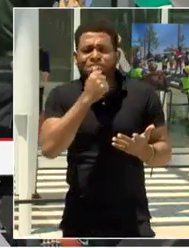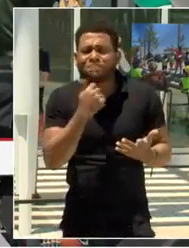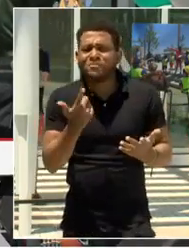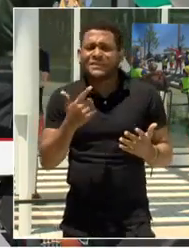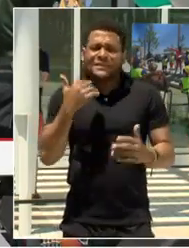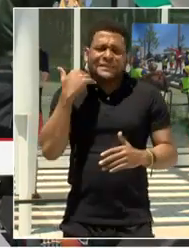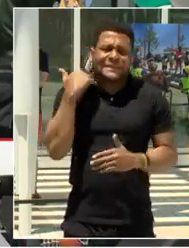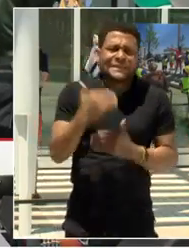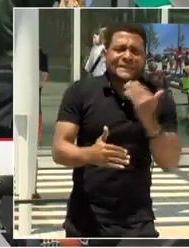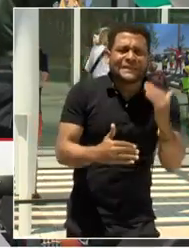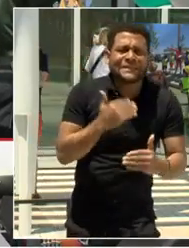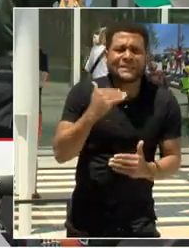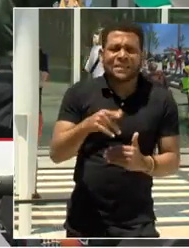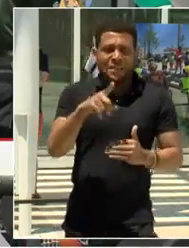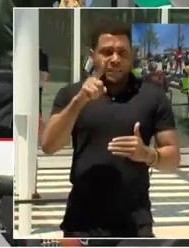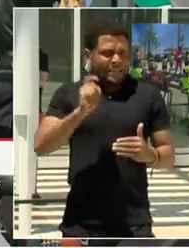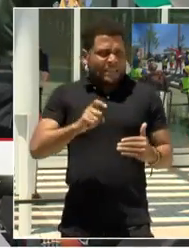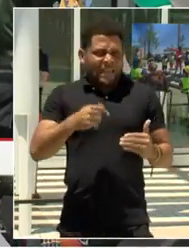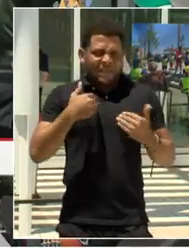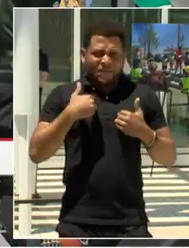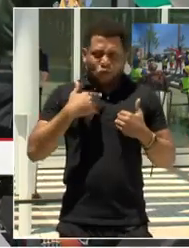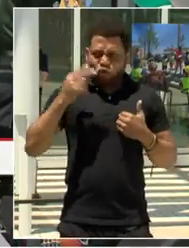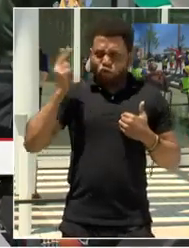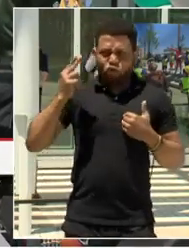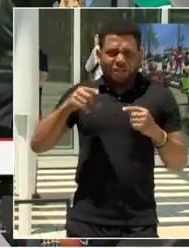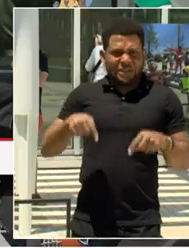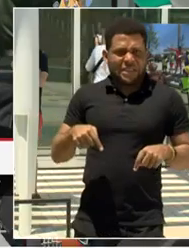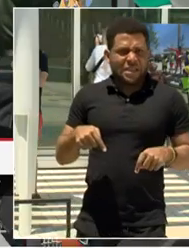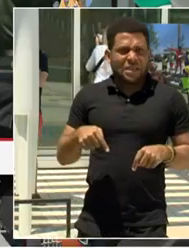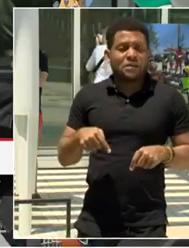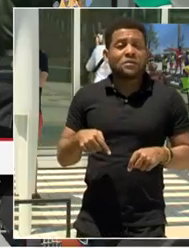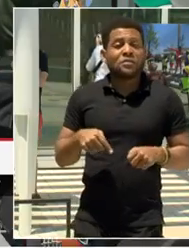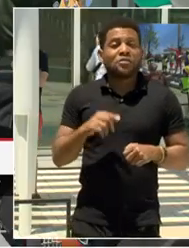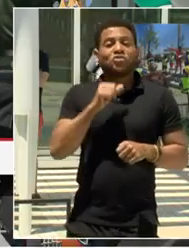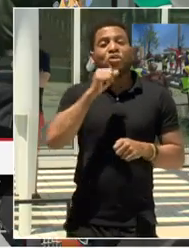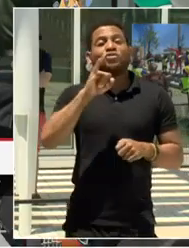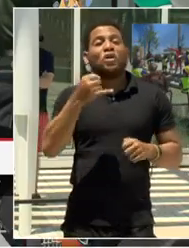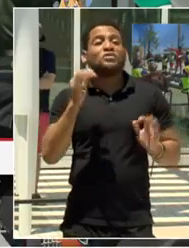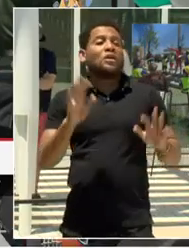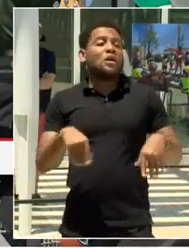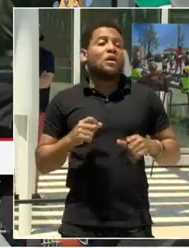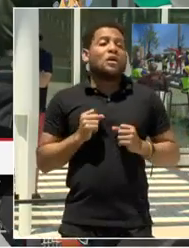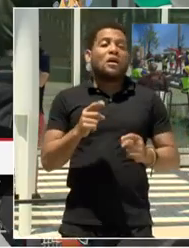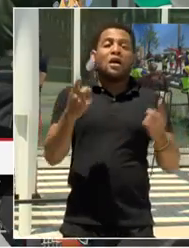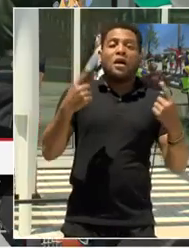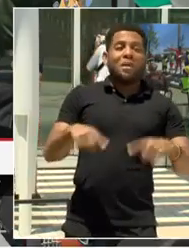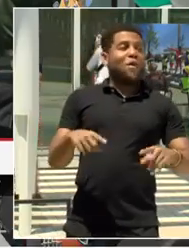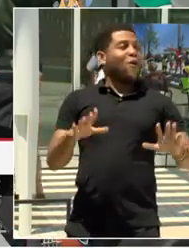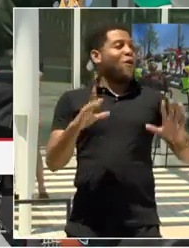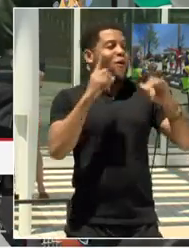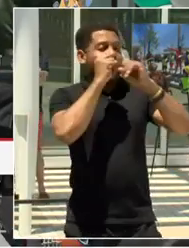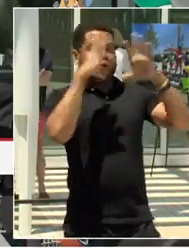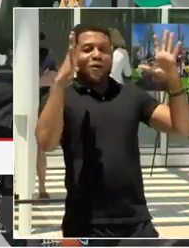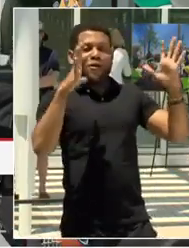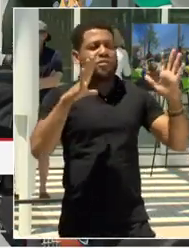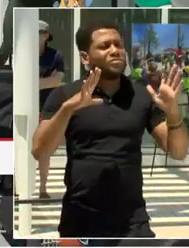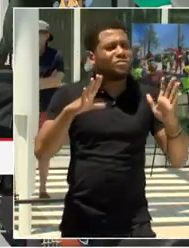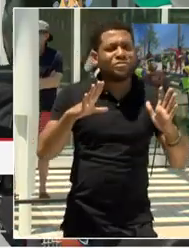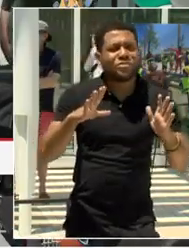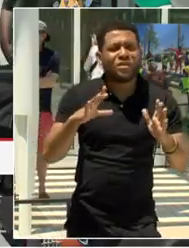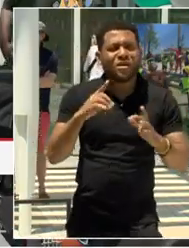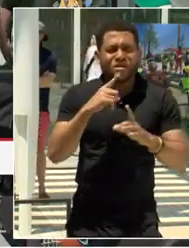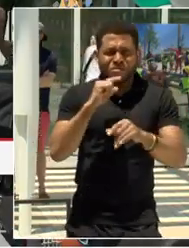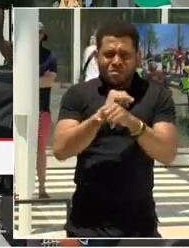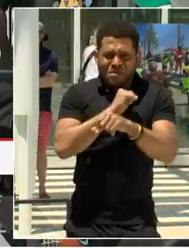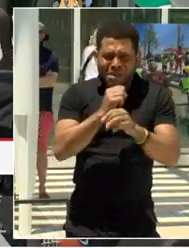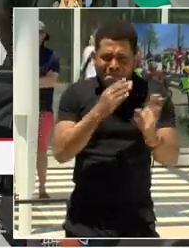tenure, and it's no mistake, we're not here by osmosis. It's because of the mayor, because of the council, because of all of the sung and unsung heroes